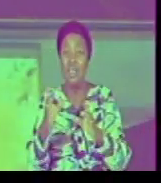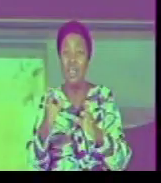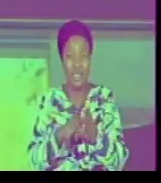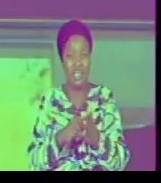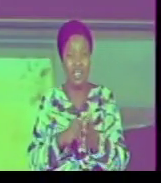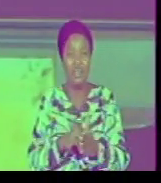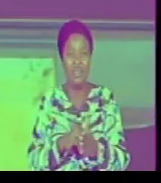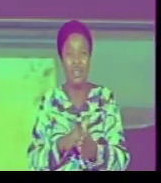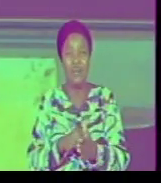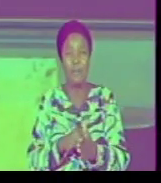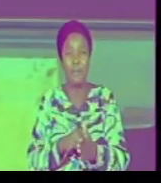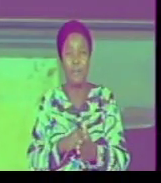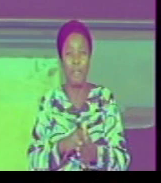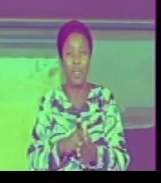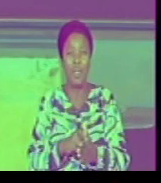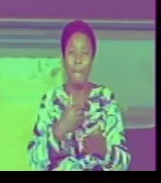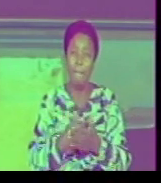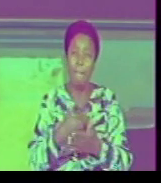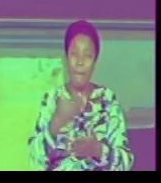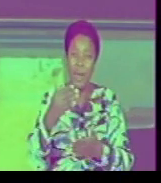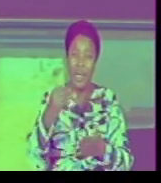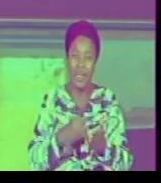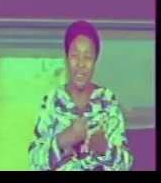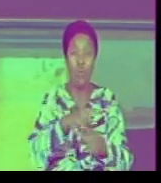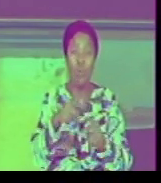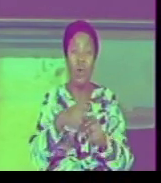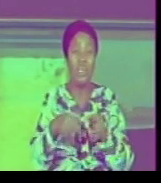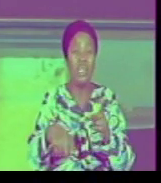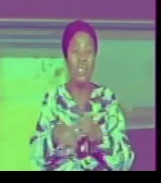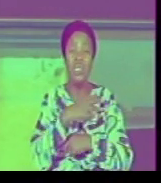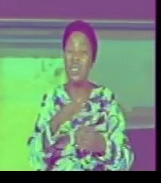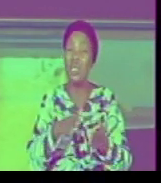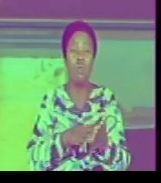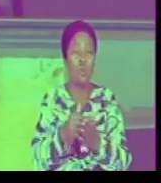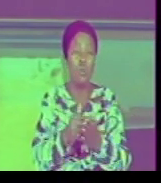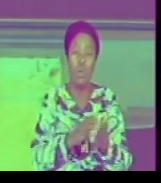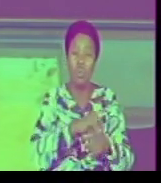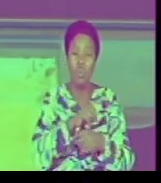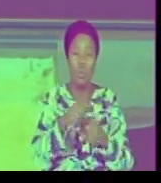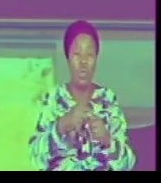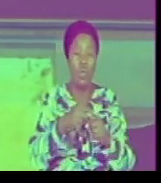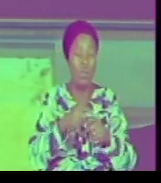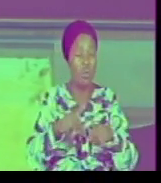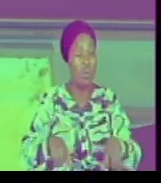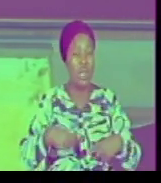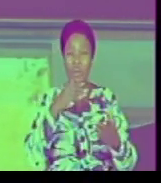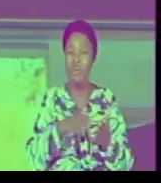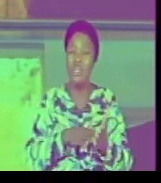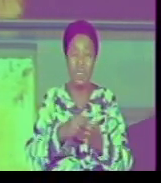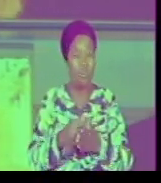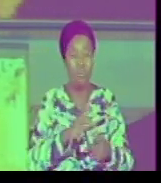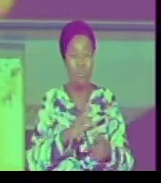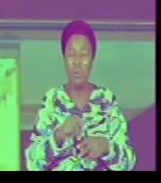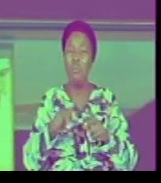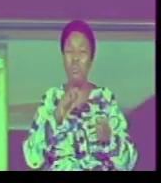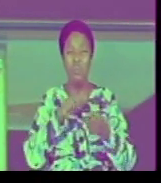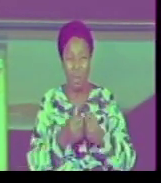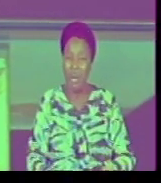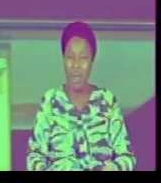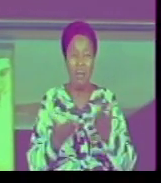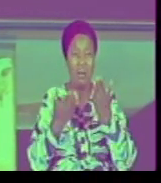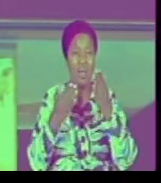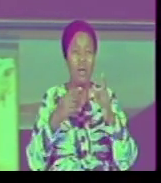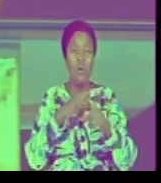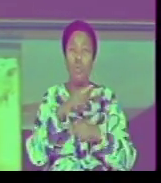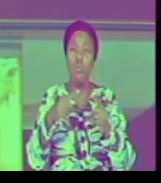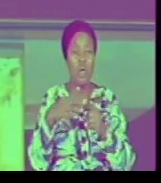the days are weary, when your life is weak, when the problems arise, when the